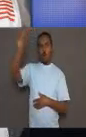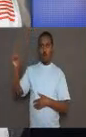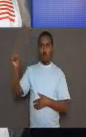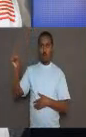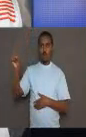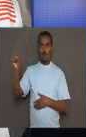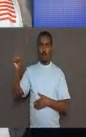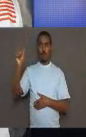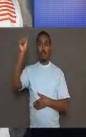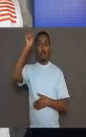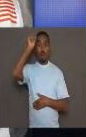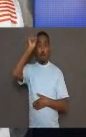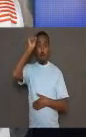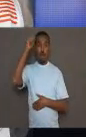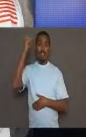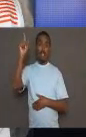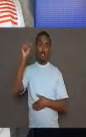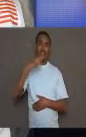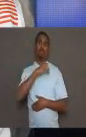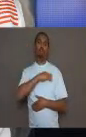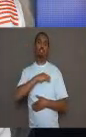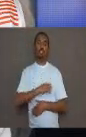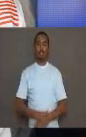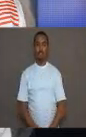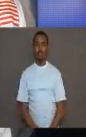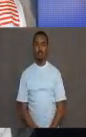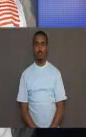the Apollo 11 mission.